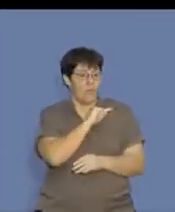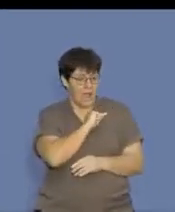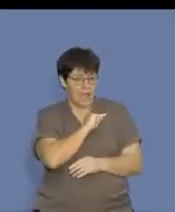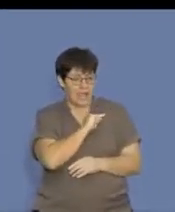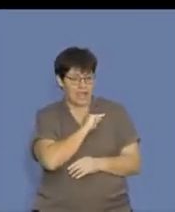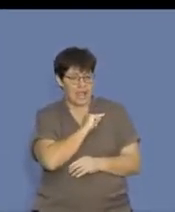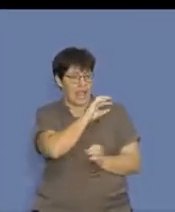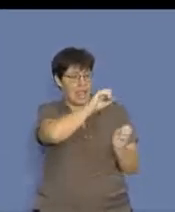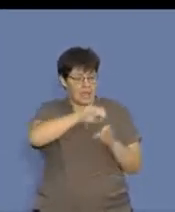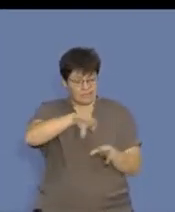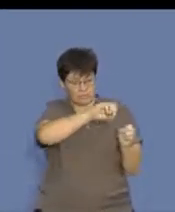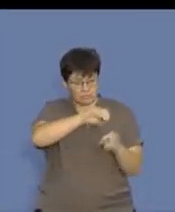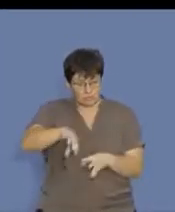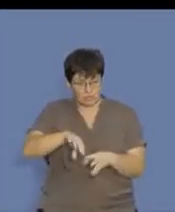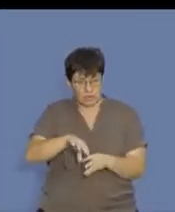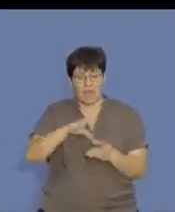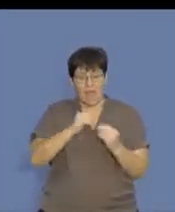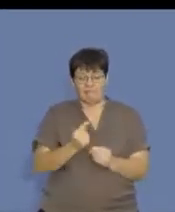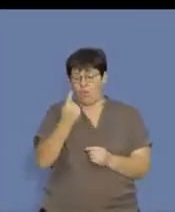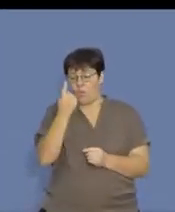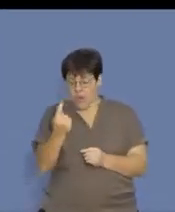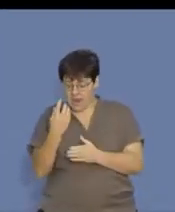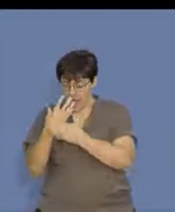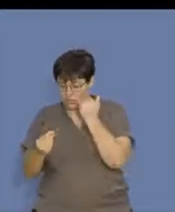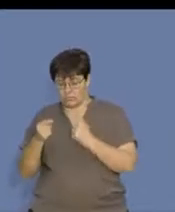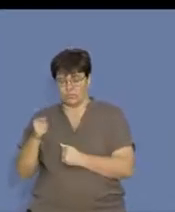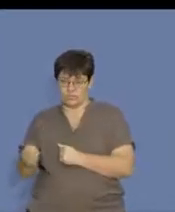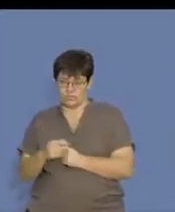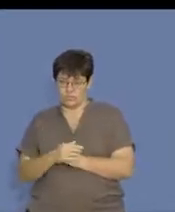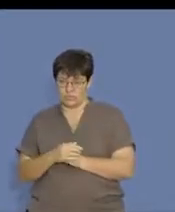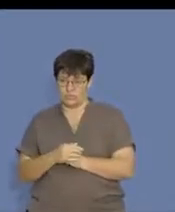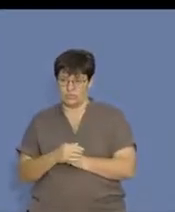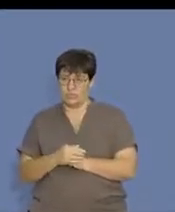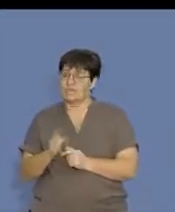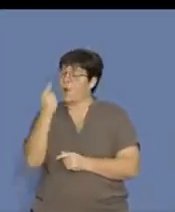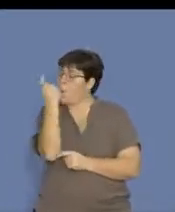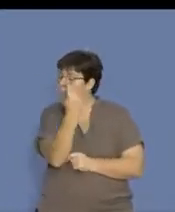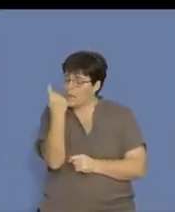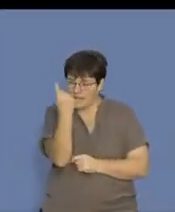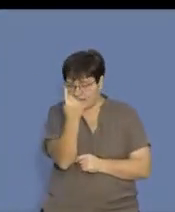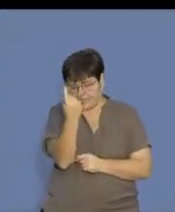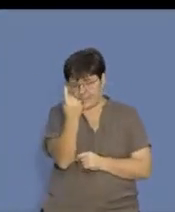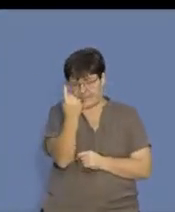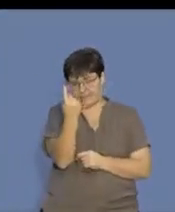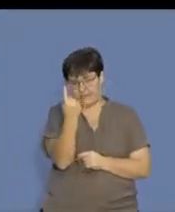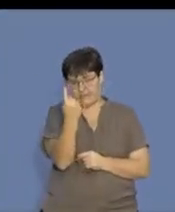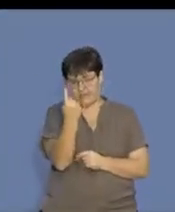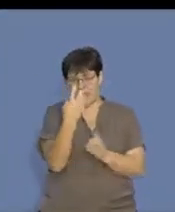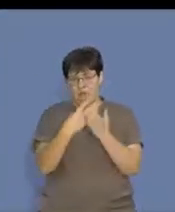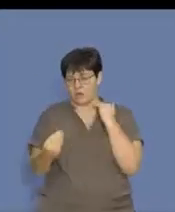if every input value has only, guys, the golden word here is the